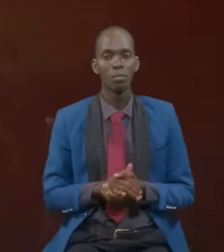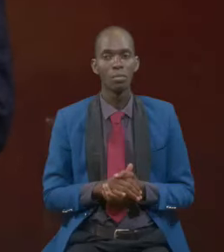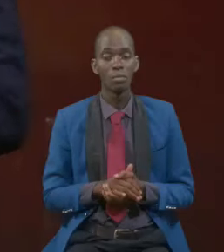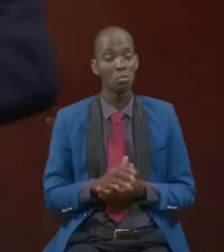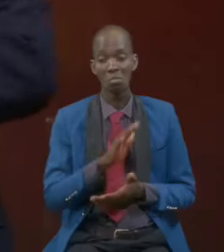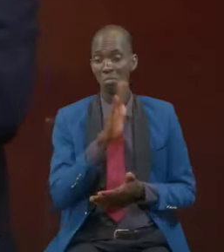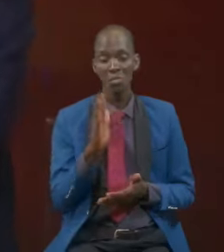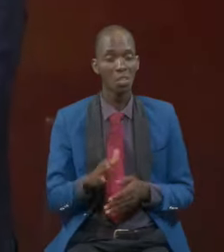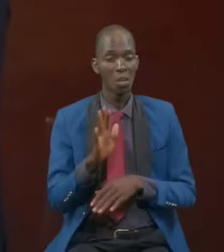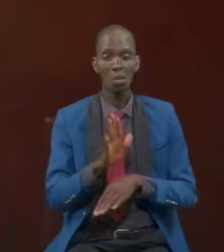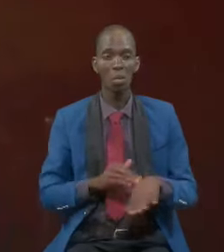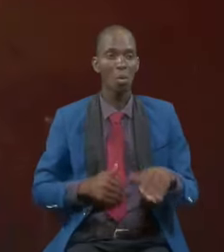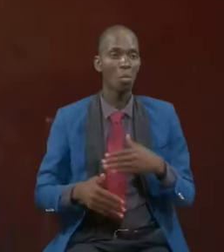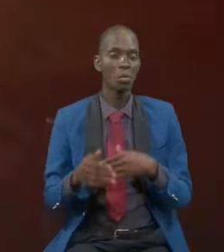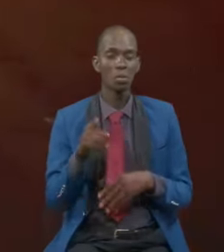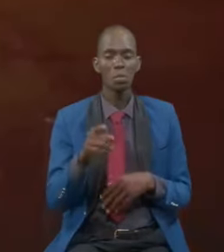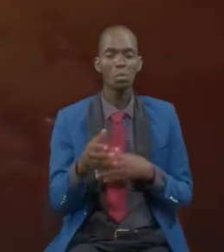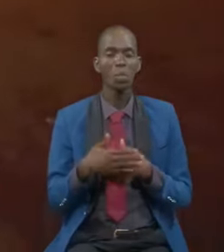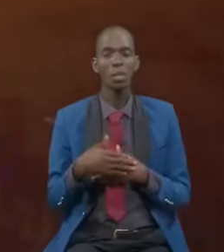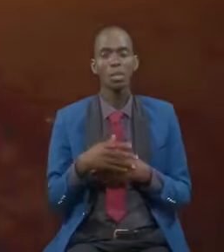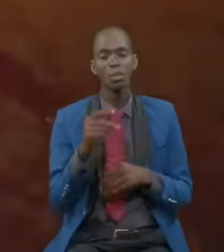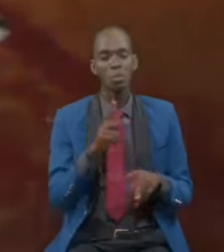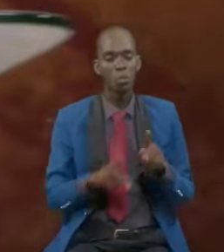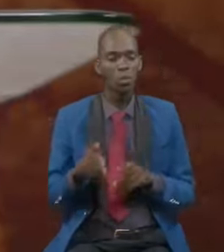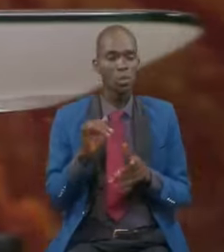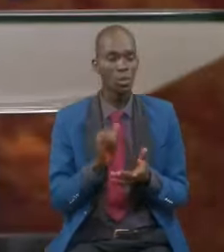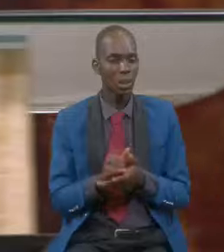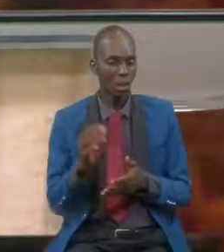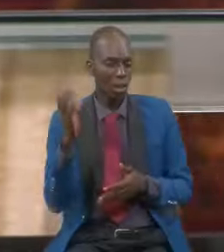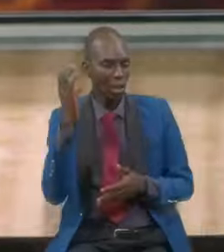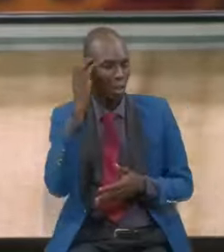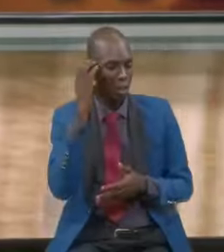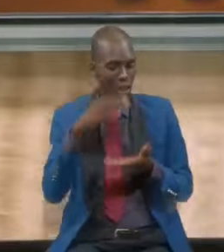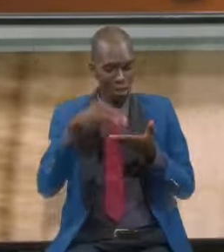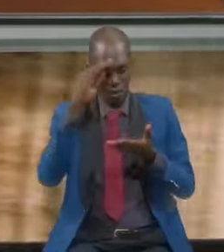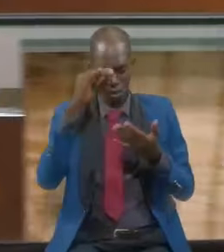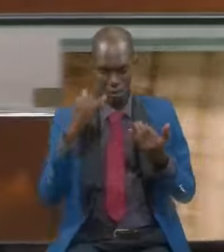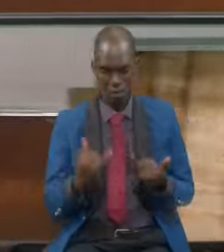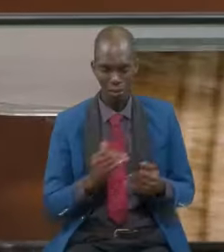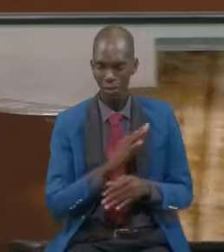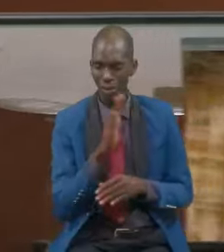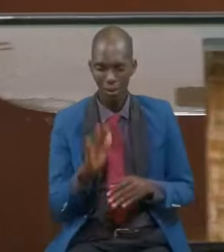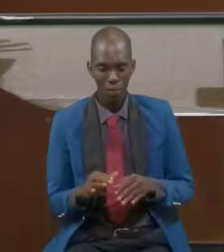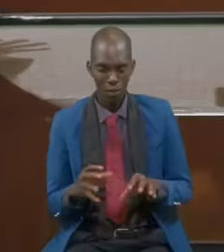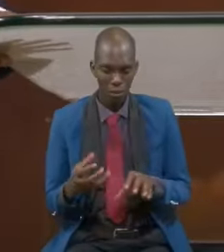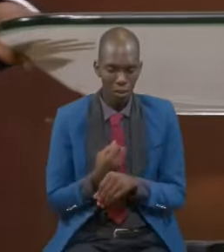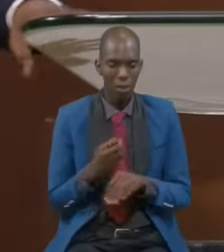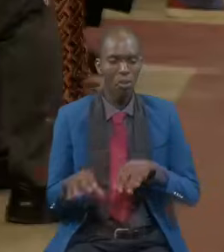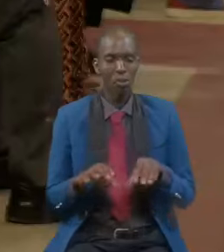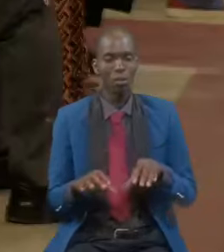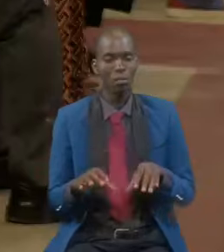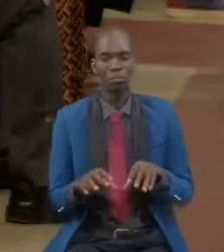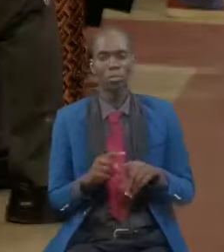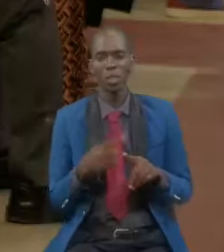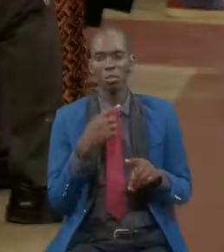never called. The people who hear, they don't take action. And they say, next day,